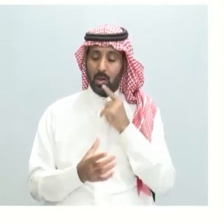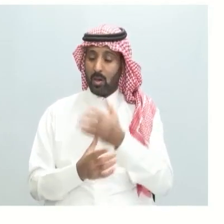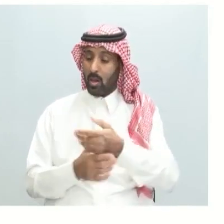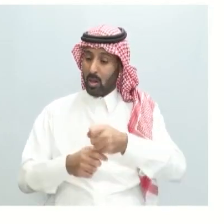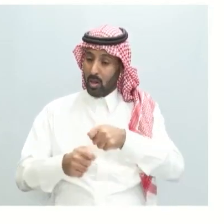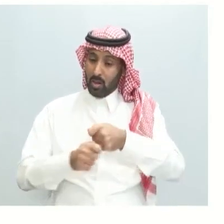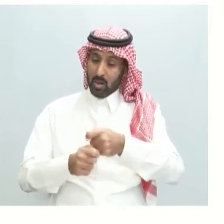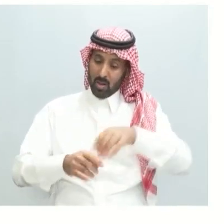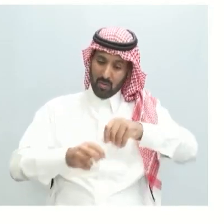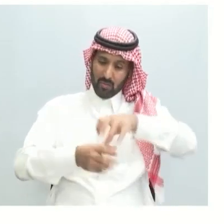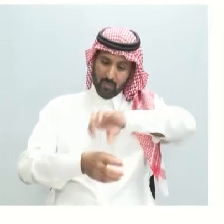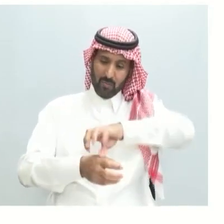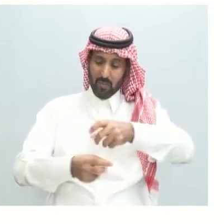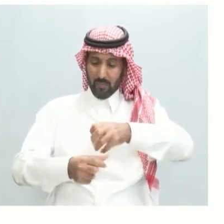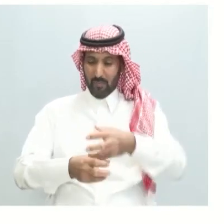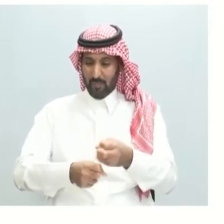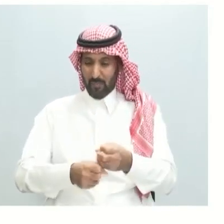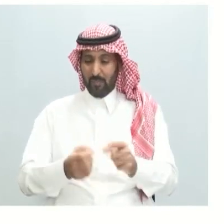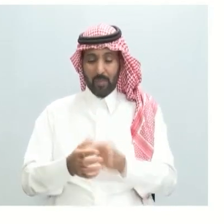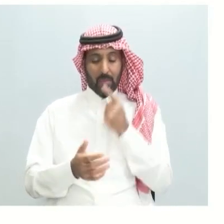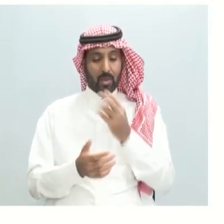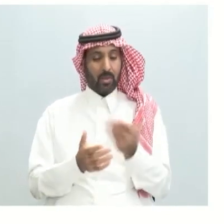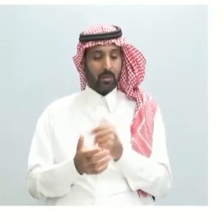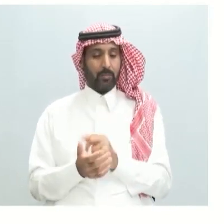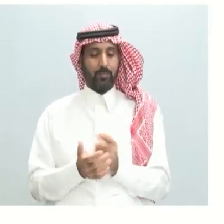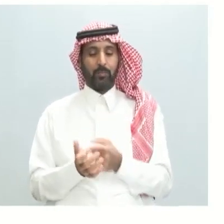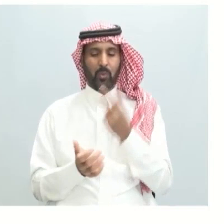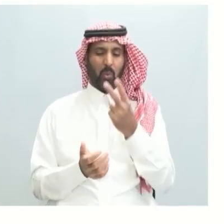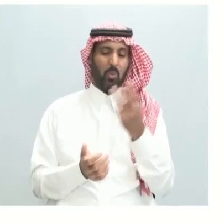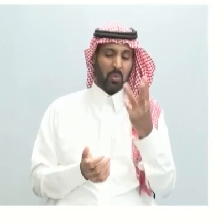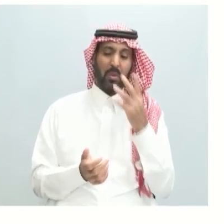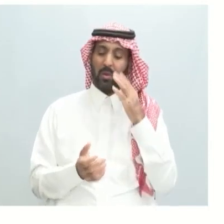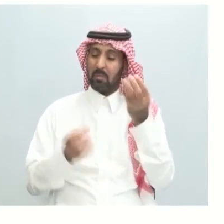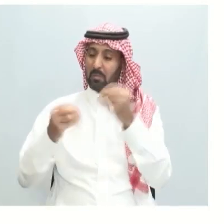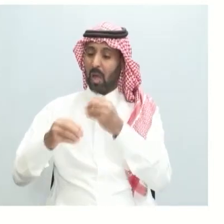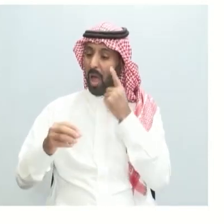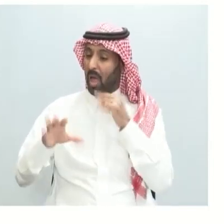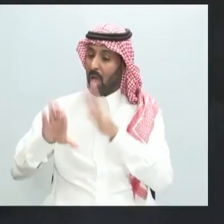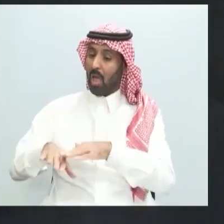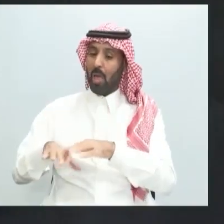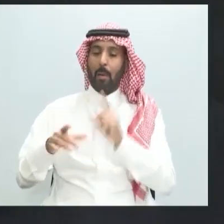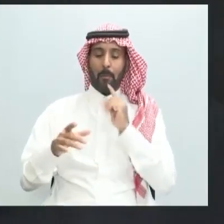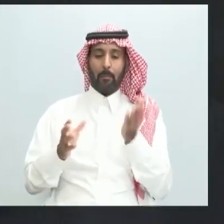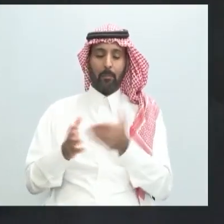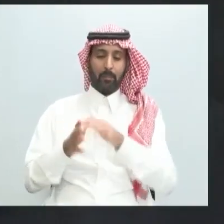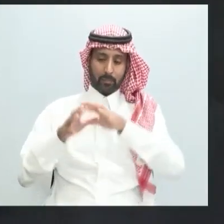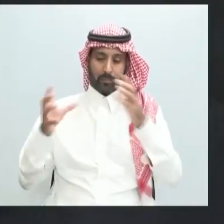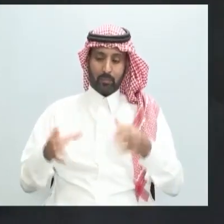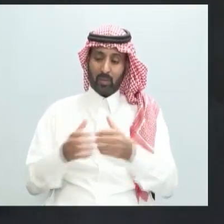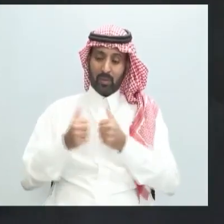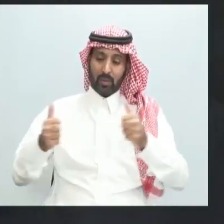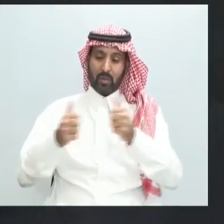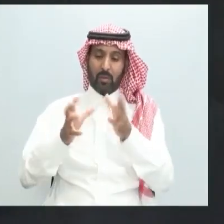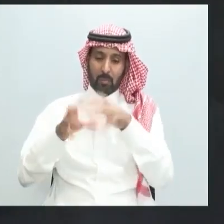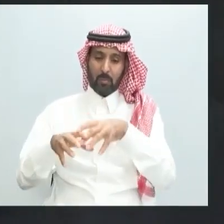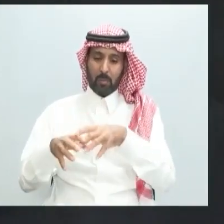materials you can find in nature. A number of inhabitants, 2 or maybe 3. Of course, this is according to the size of